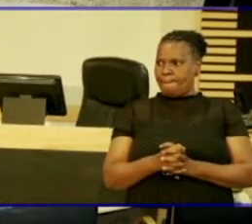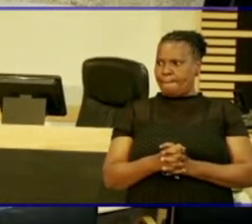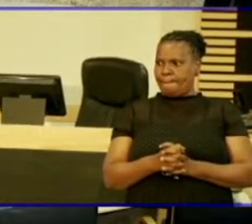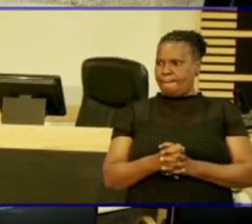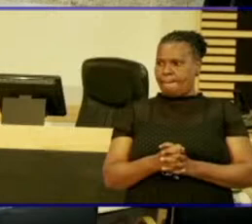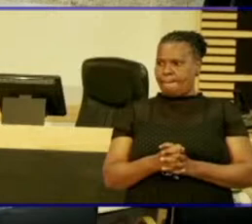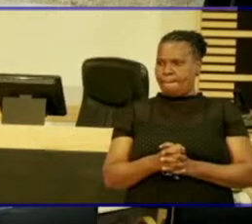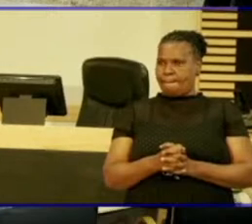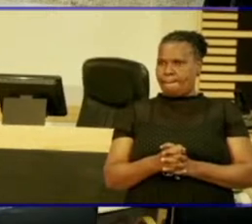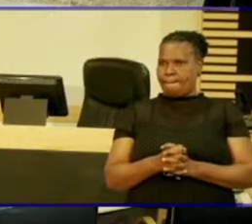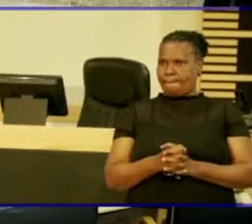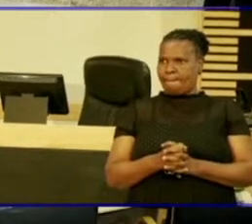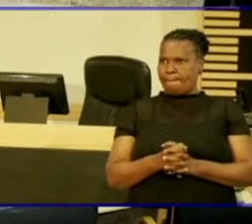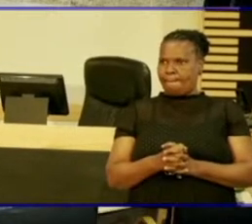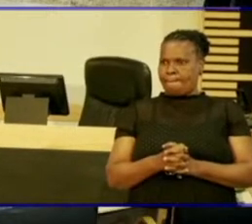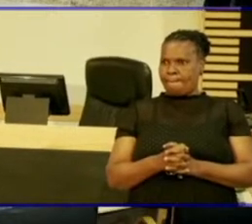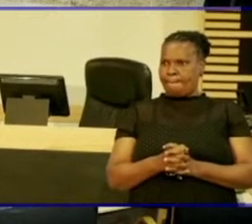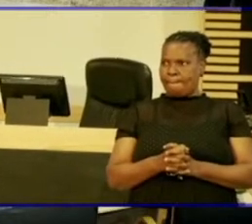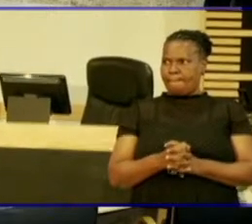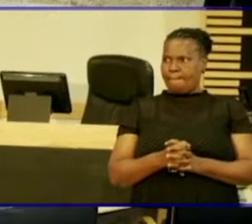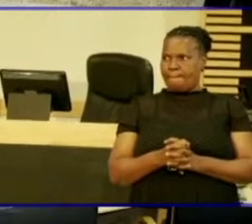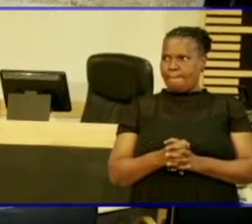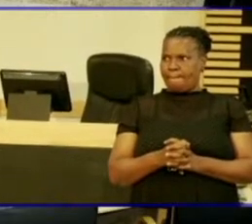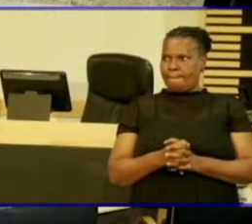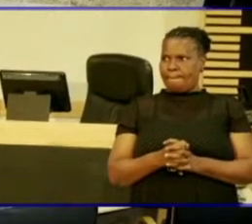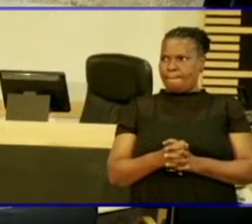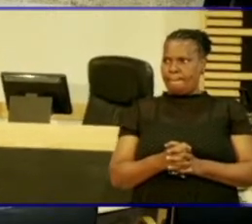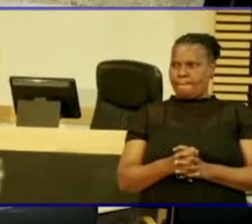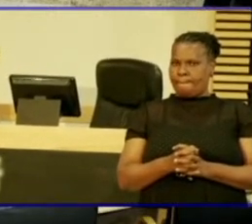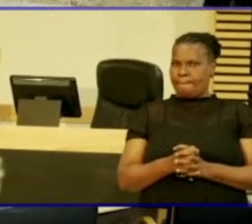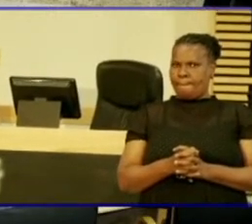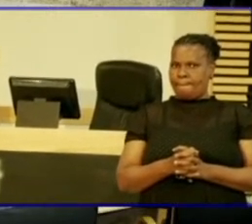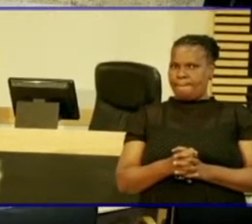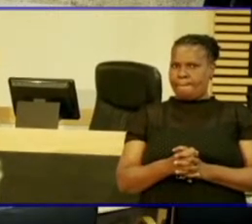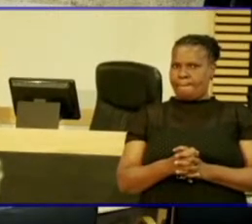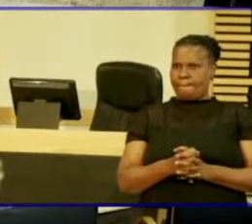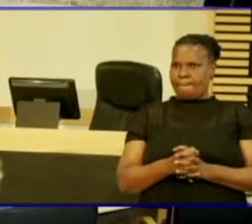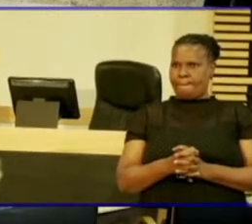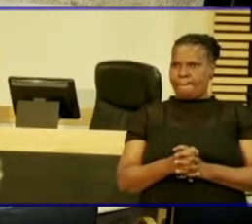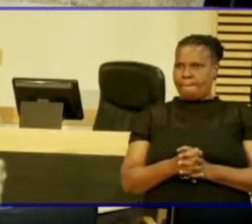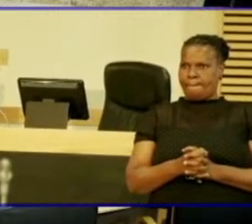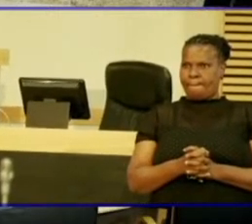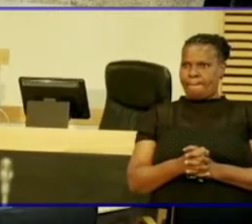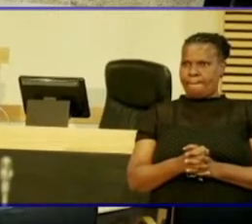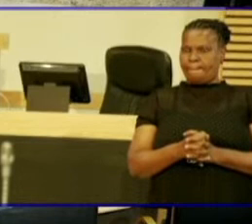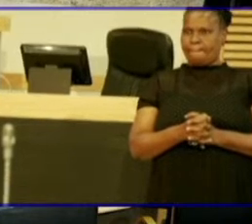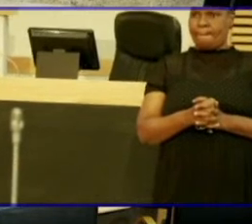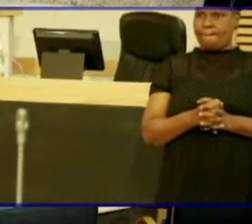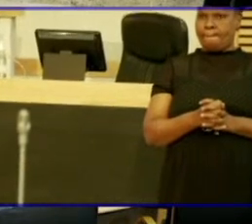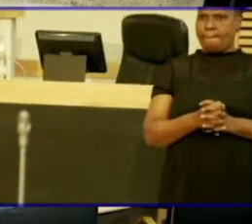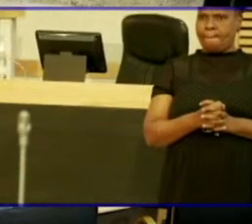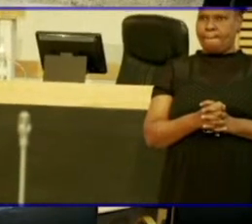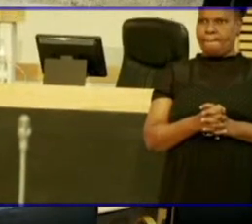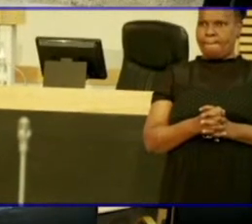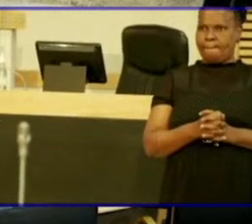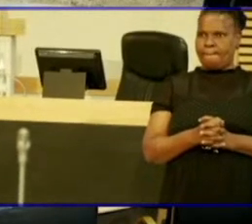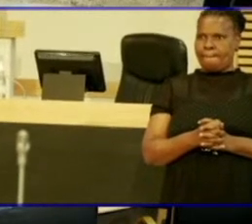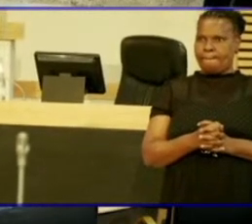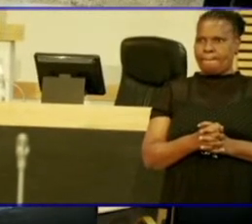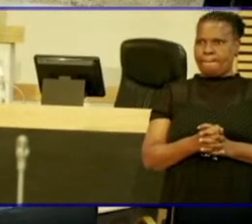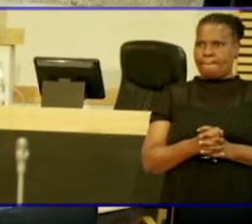Honorable Premier, Mr. Lubabalo Oscar Mabuyane. And the